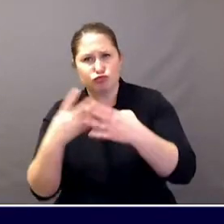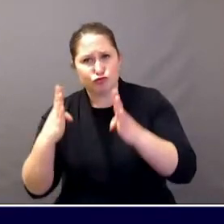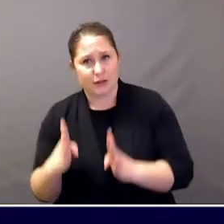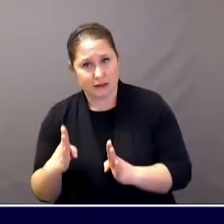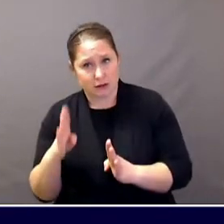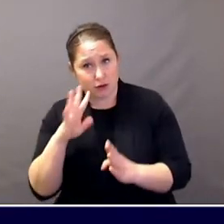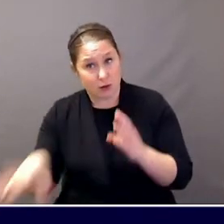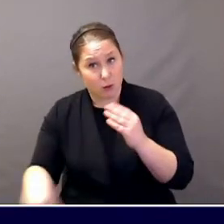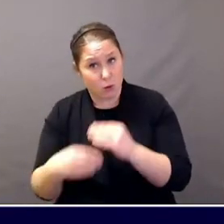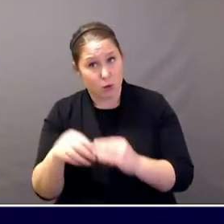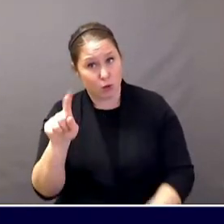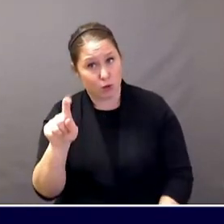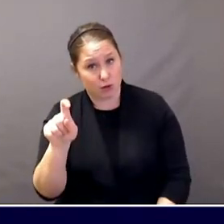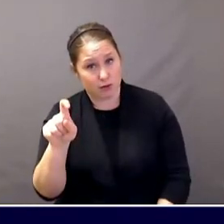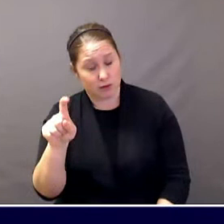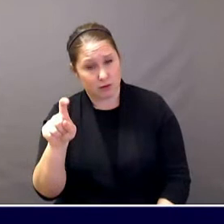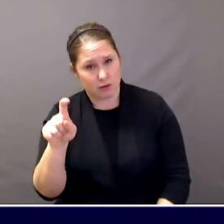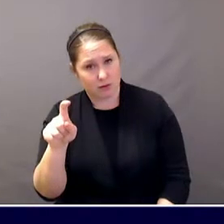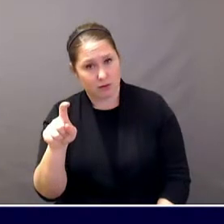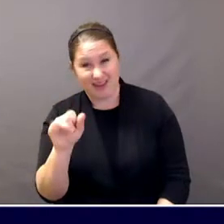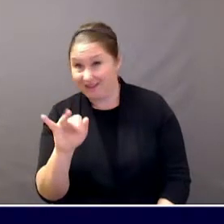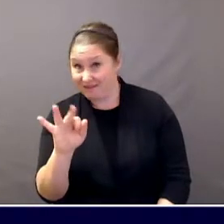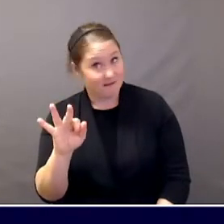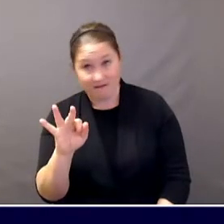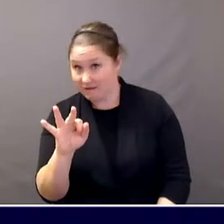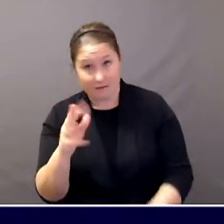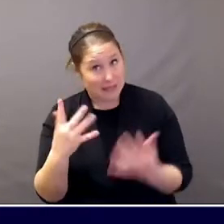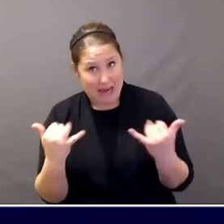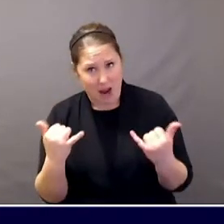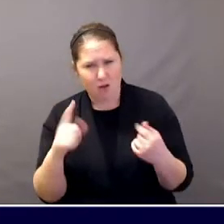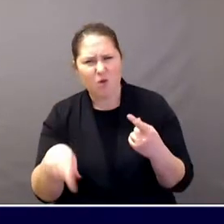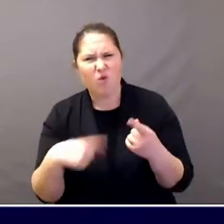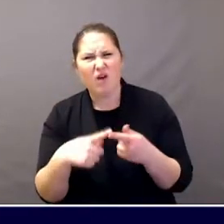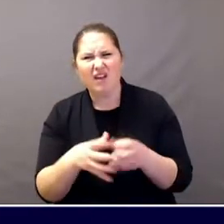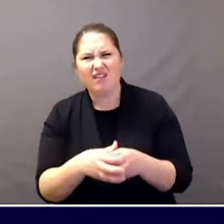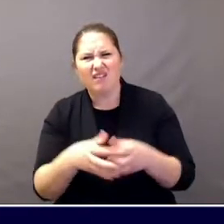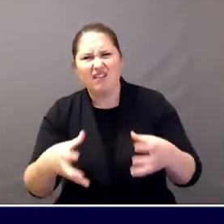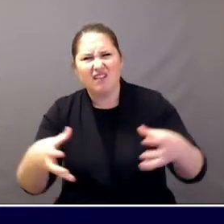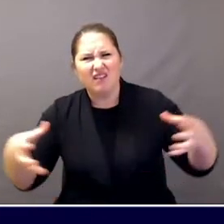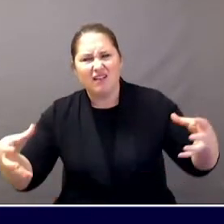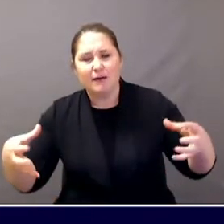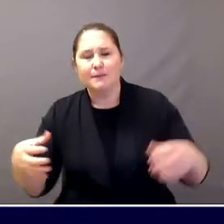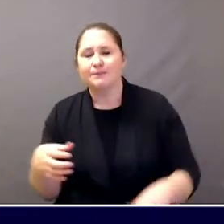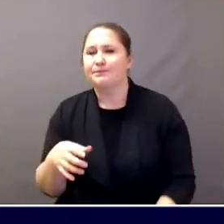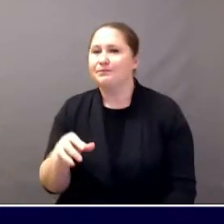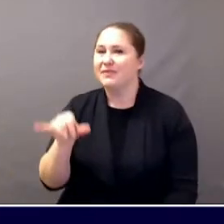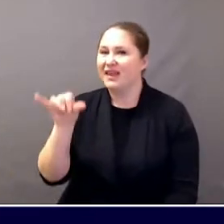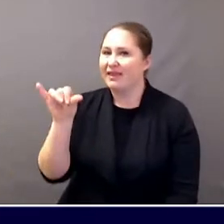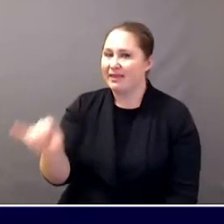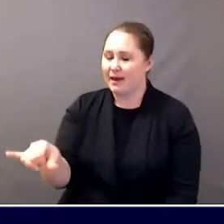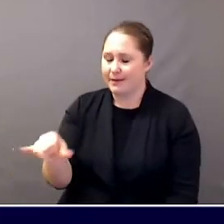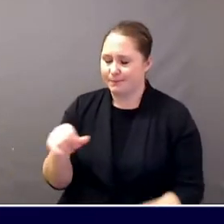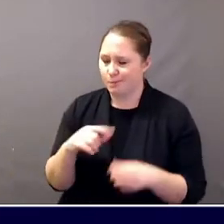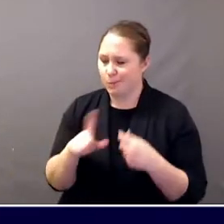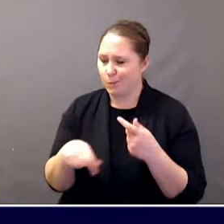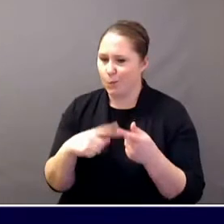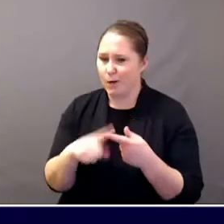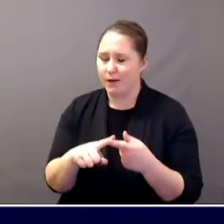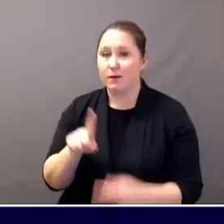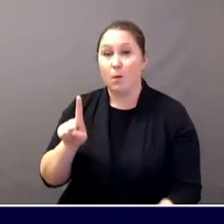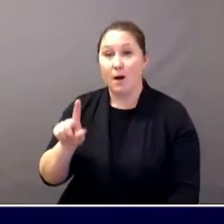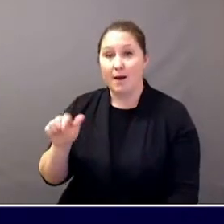not, what phase would they be in? I think they would go into the general phases following phase